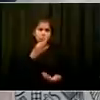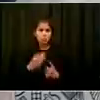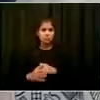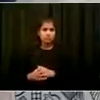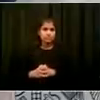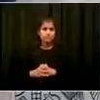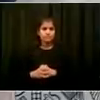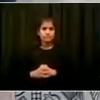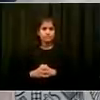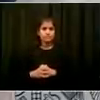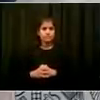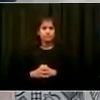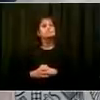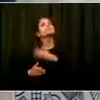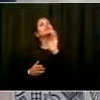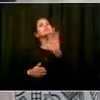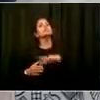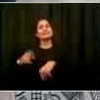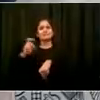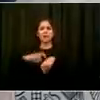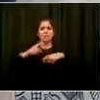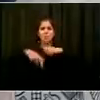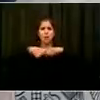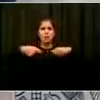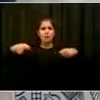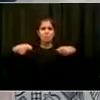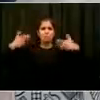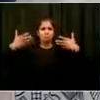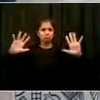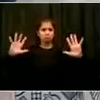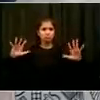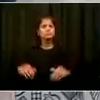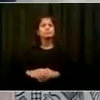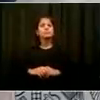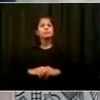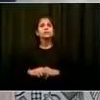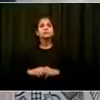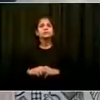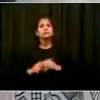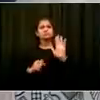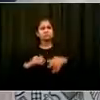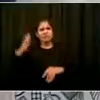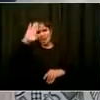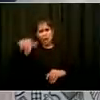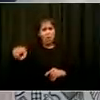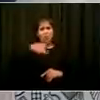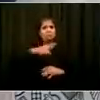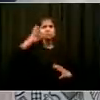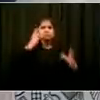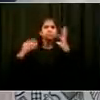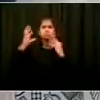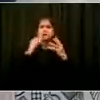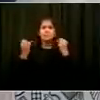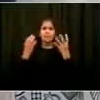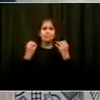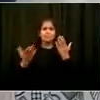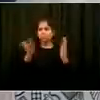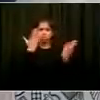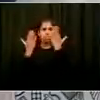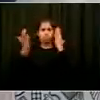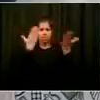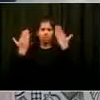so much, I know, and it's ever changing. You know, a lot of times the questions I get, whether it's from the media or everyday New Yorkers, it's the same point. Why is